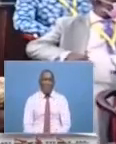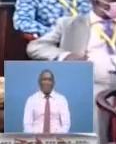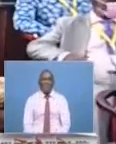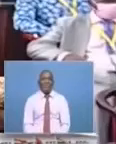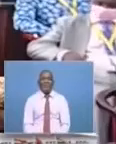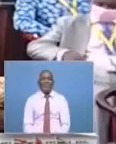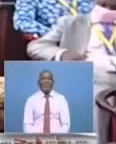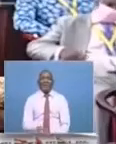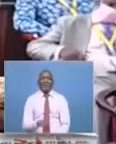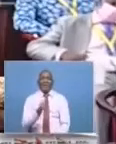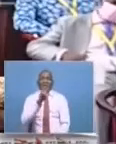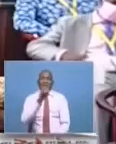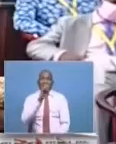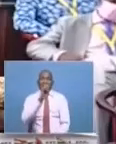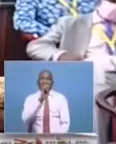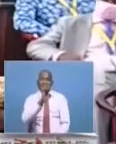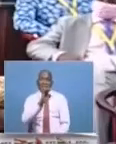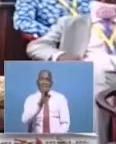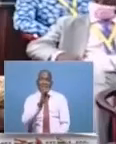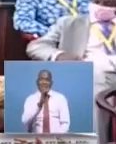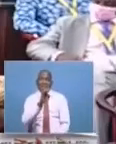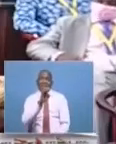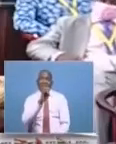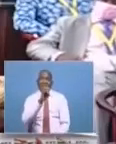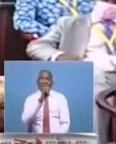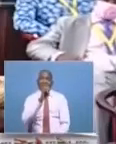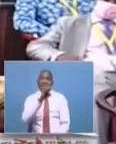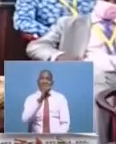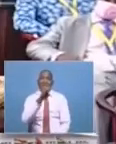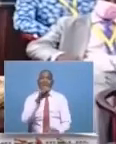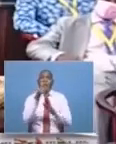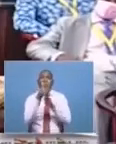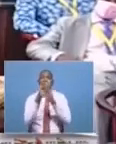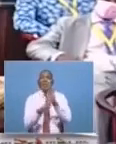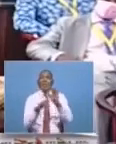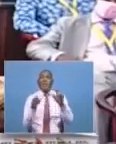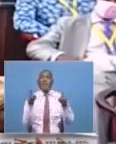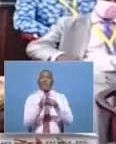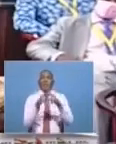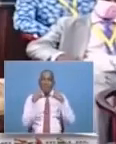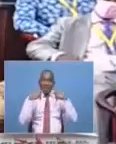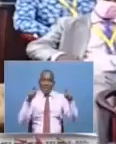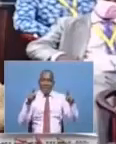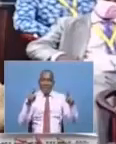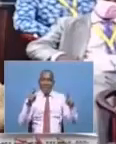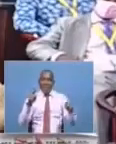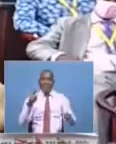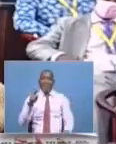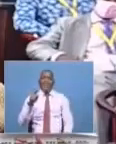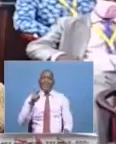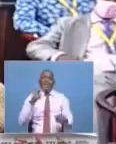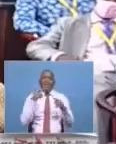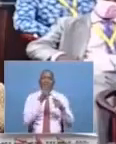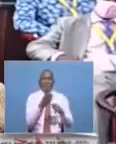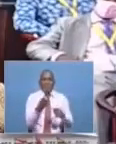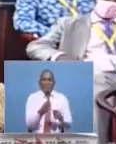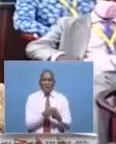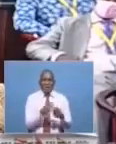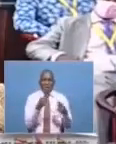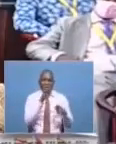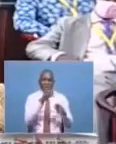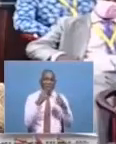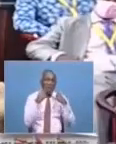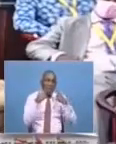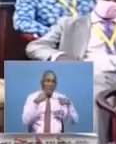the respondents announced certain steps that they sought to take. And in announcing those steps,